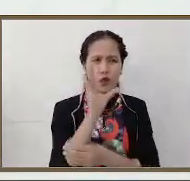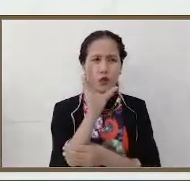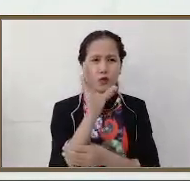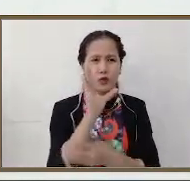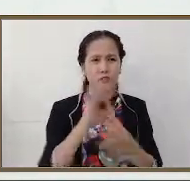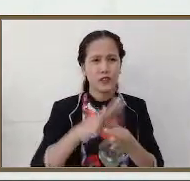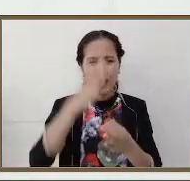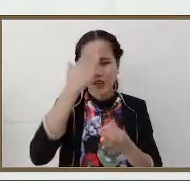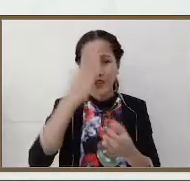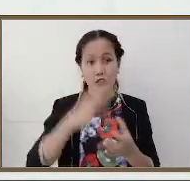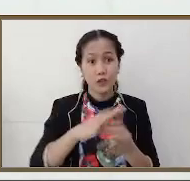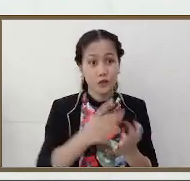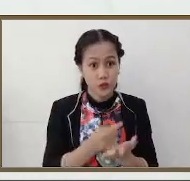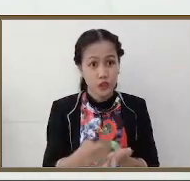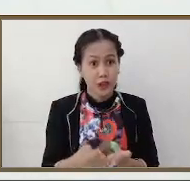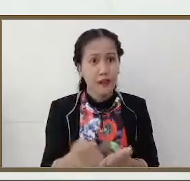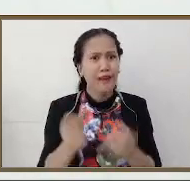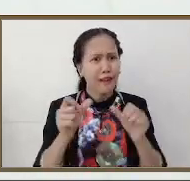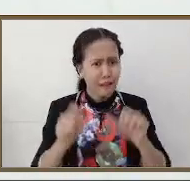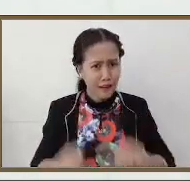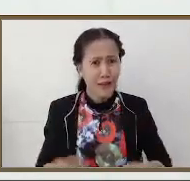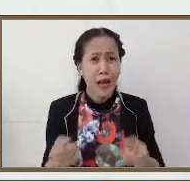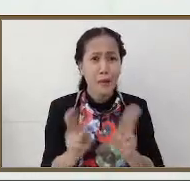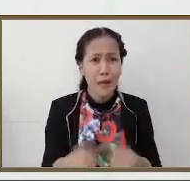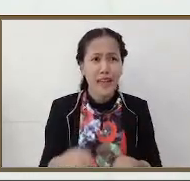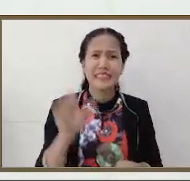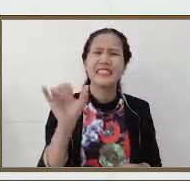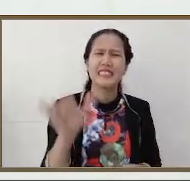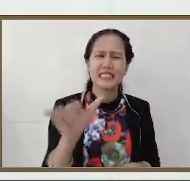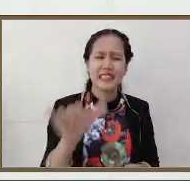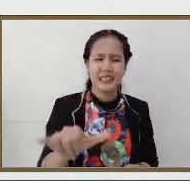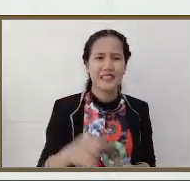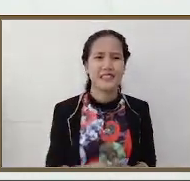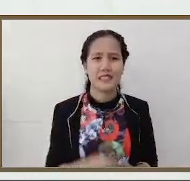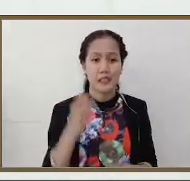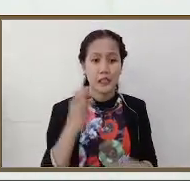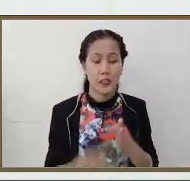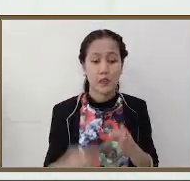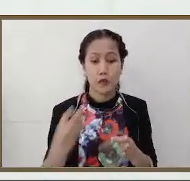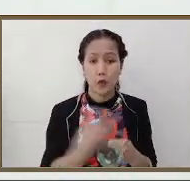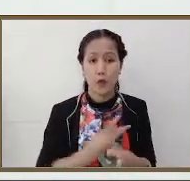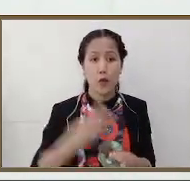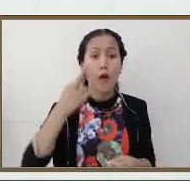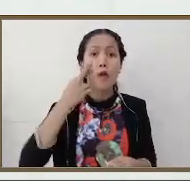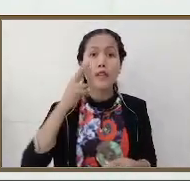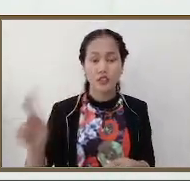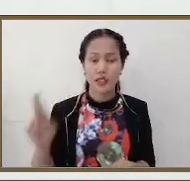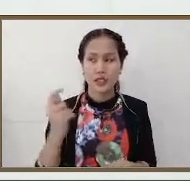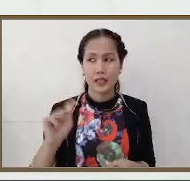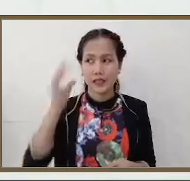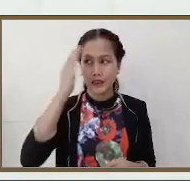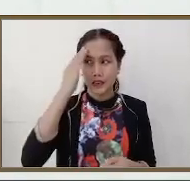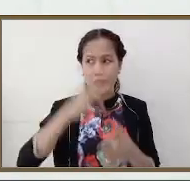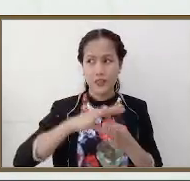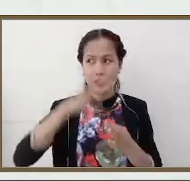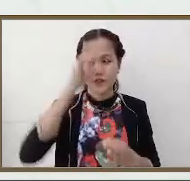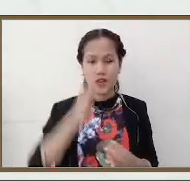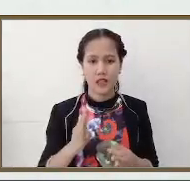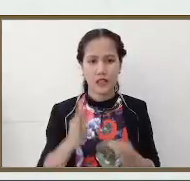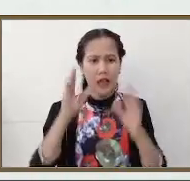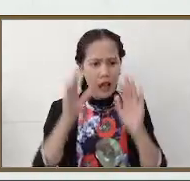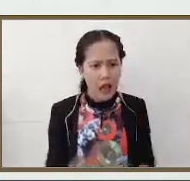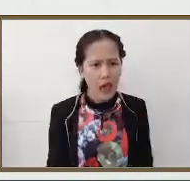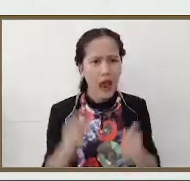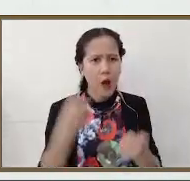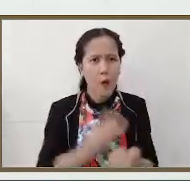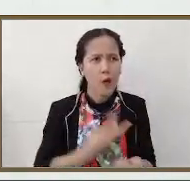natin. Pwede bang mangyari sa atin? Pwede, mga kapatid. If we're going to reject the knowledge of God, how are we rejecting the knowledge